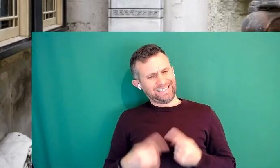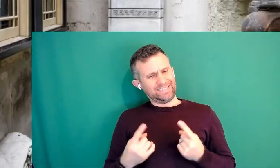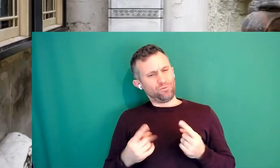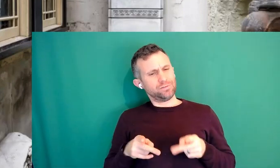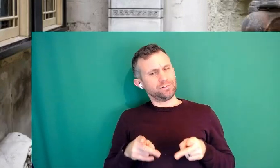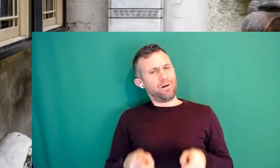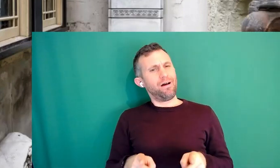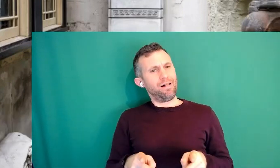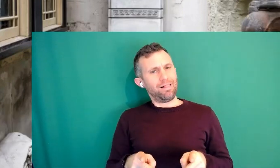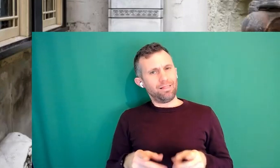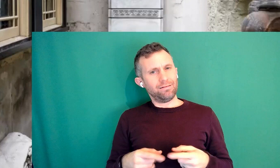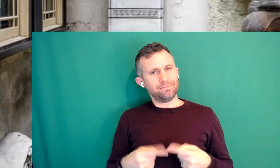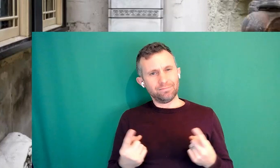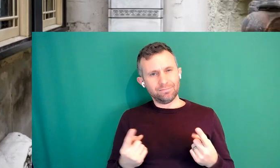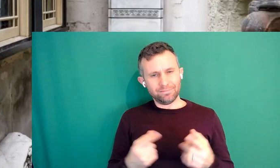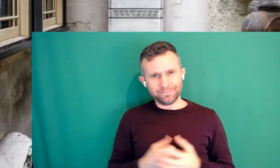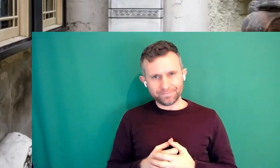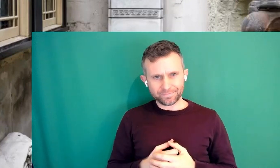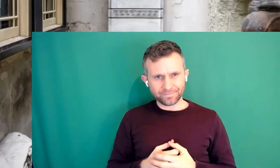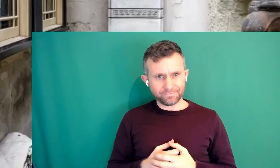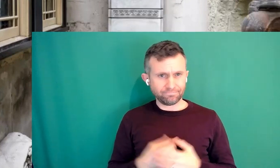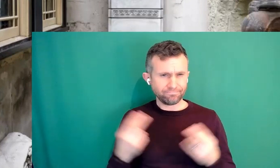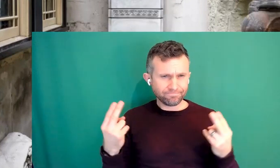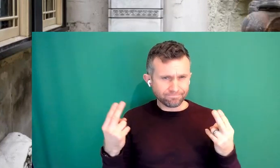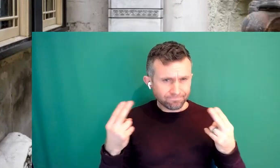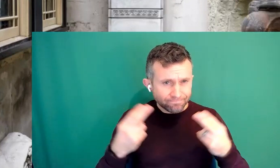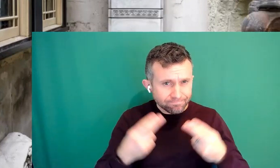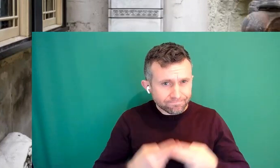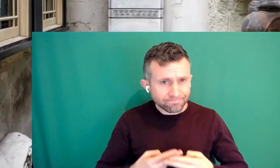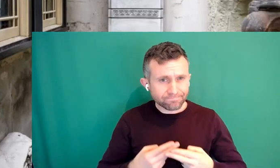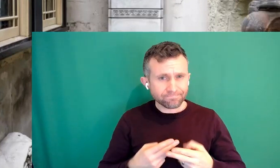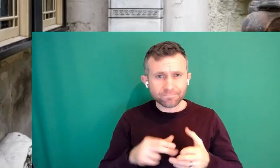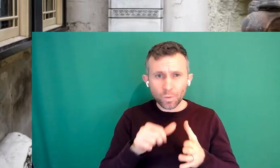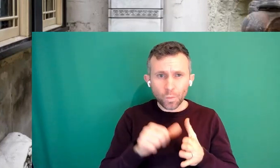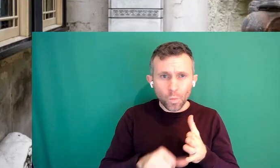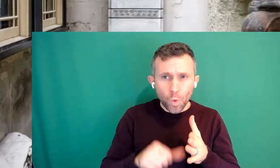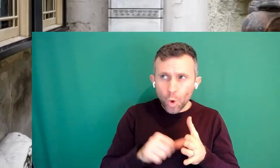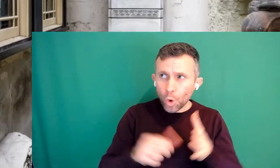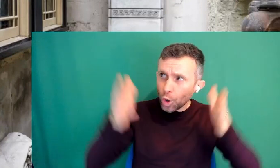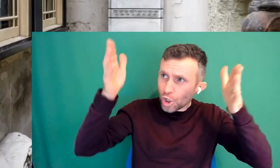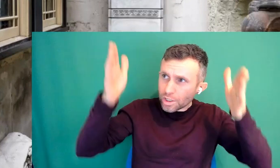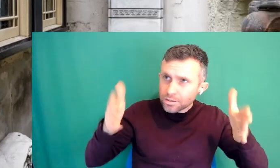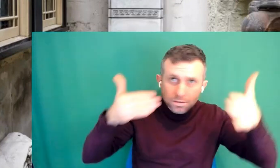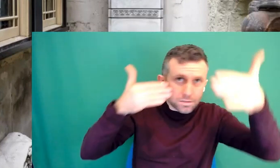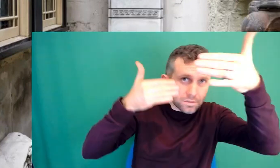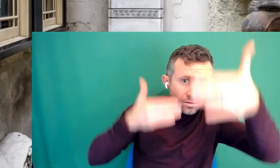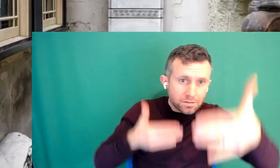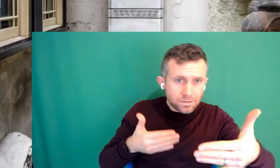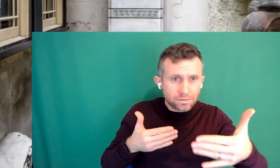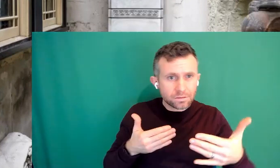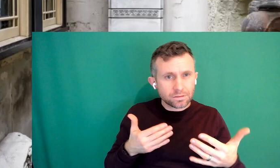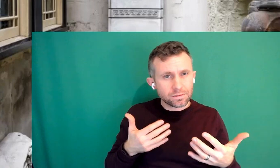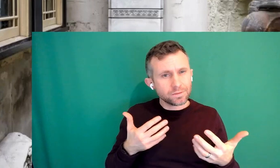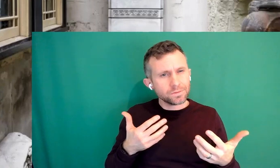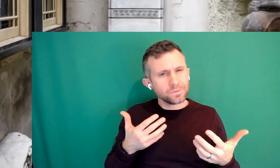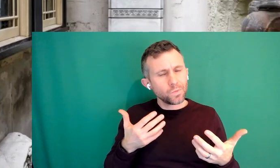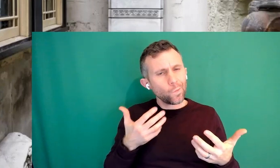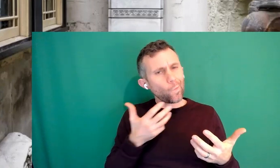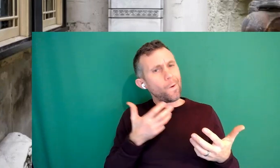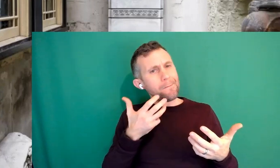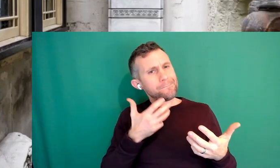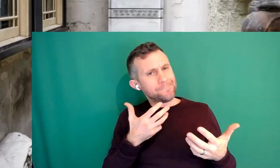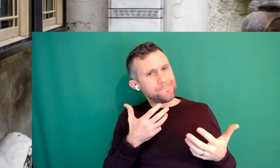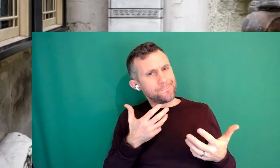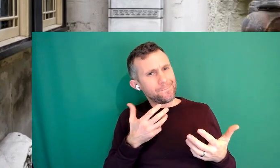Soane was a classical architect. However, during the time he was working, the neo or